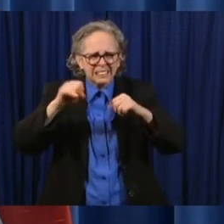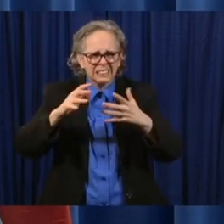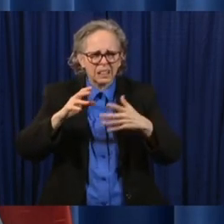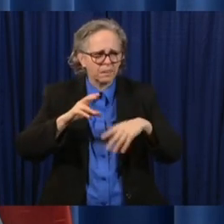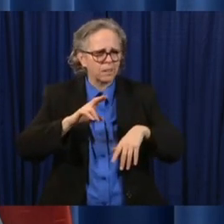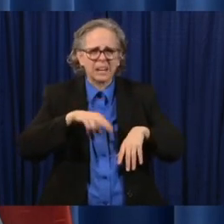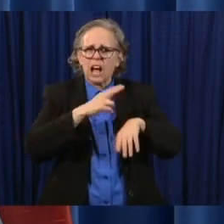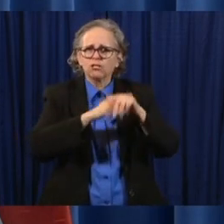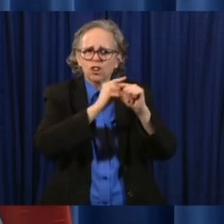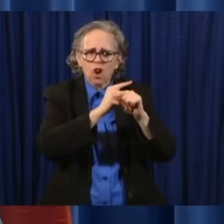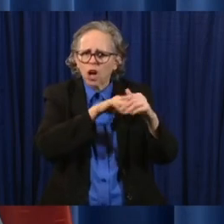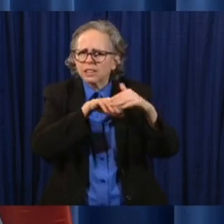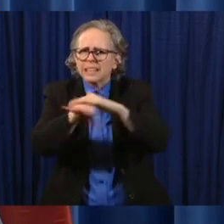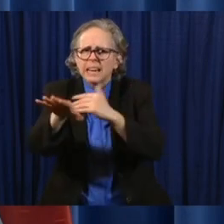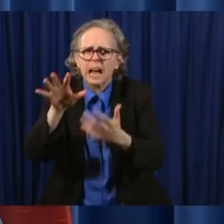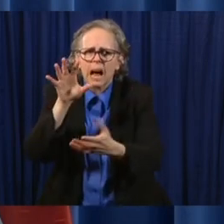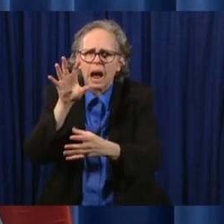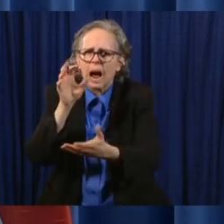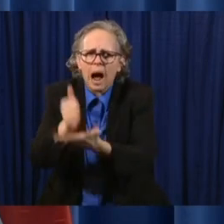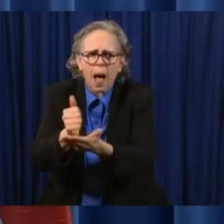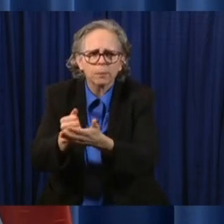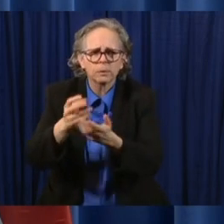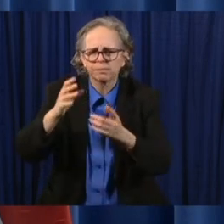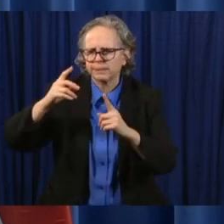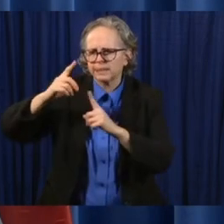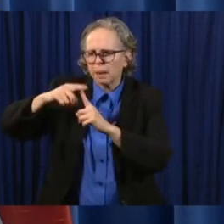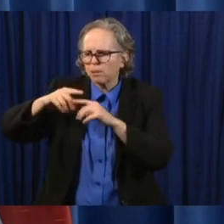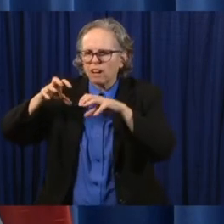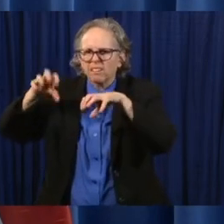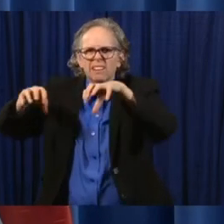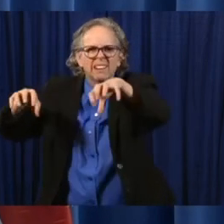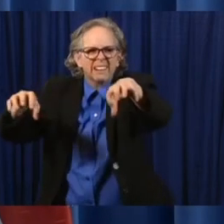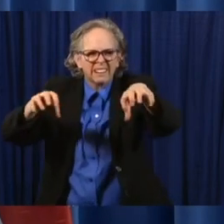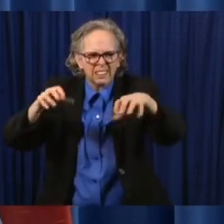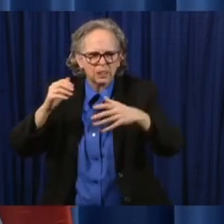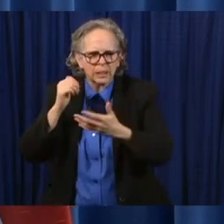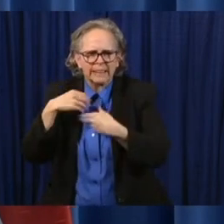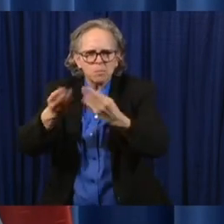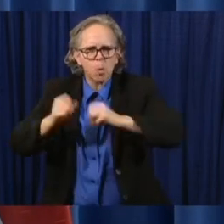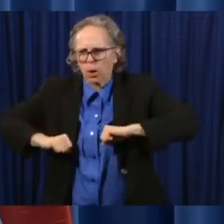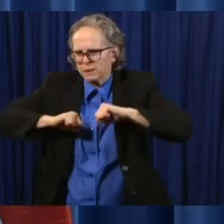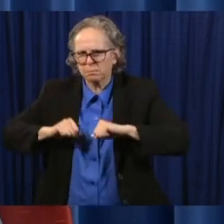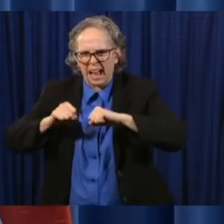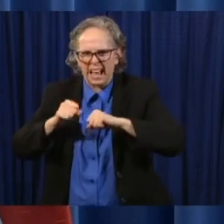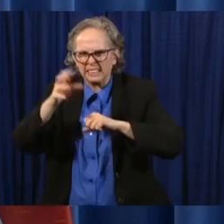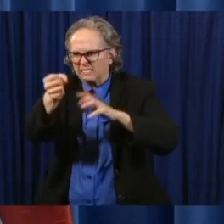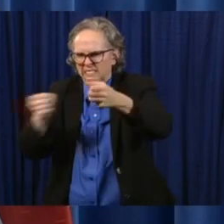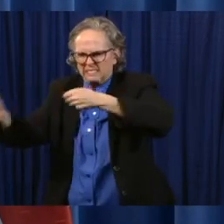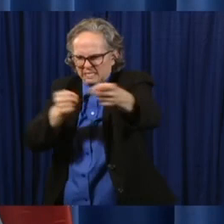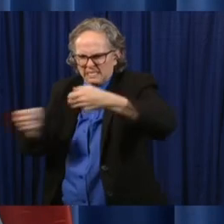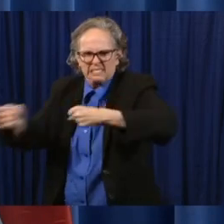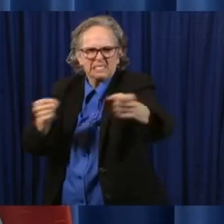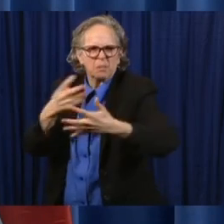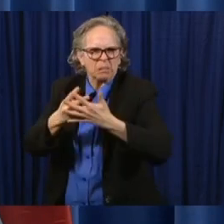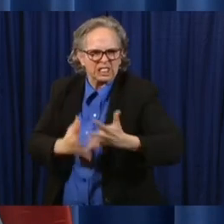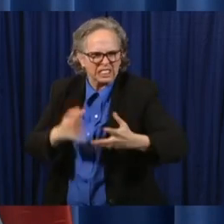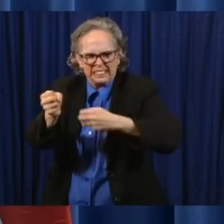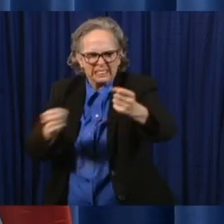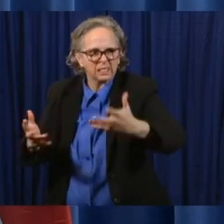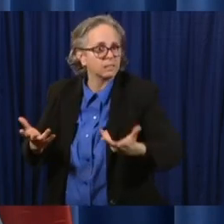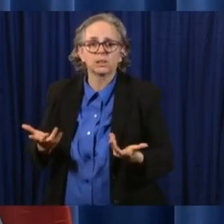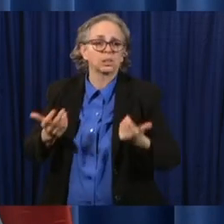of building out to create some more space for the director. We're looking at